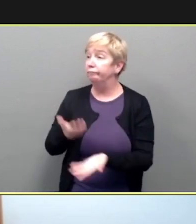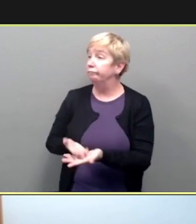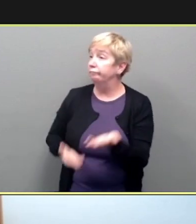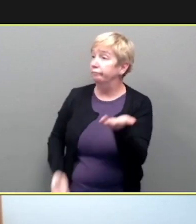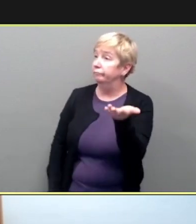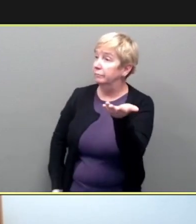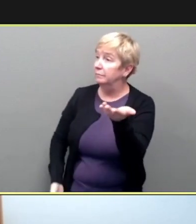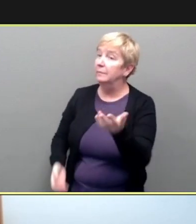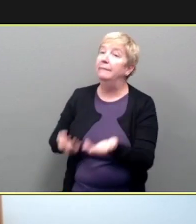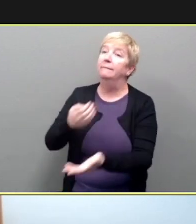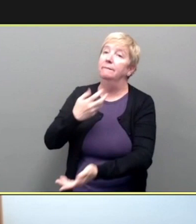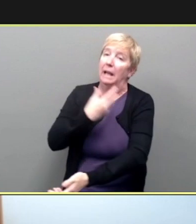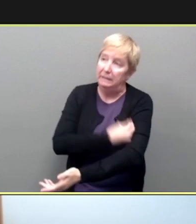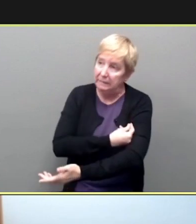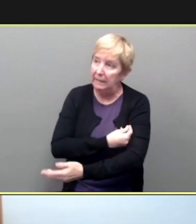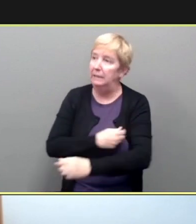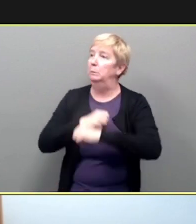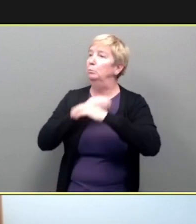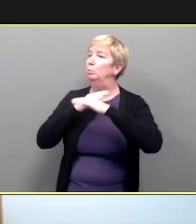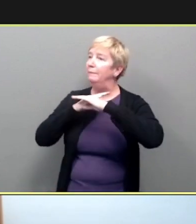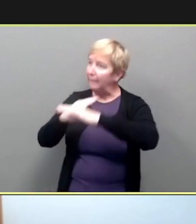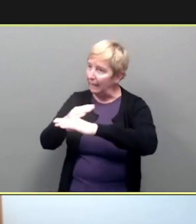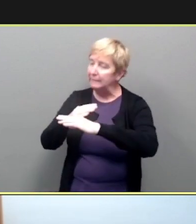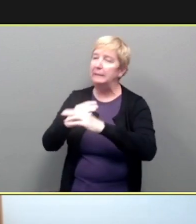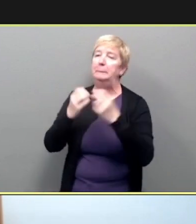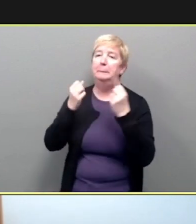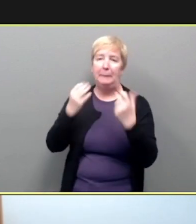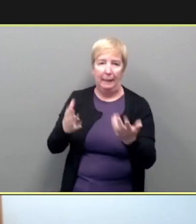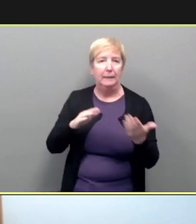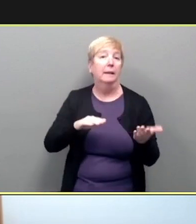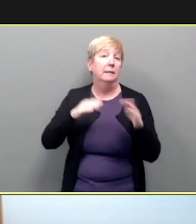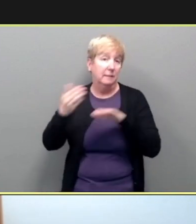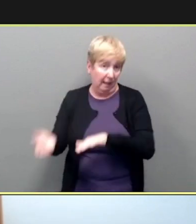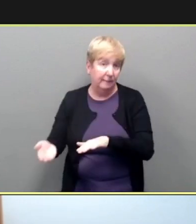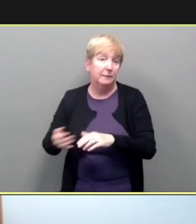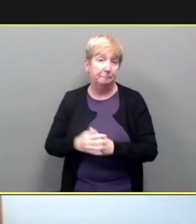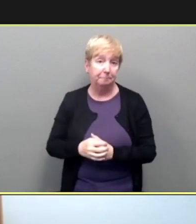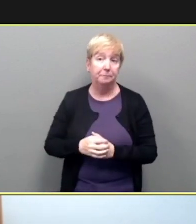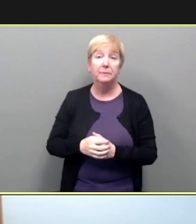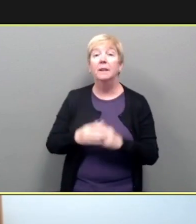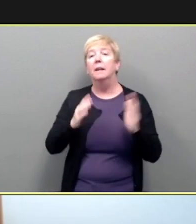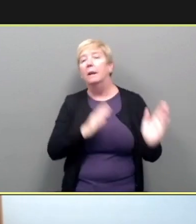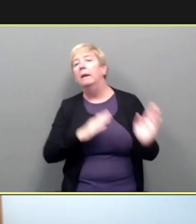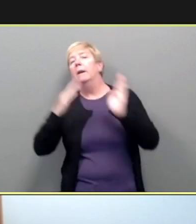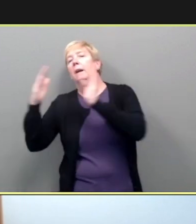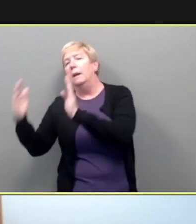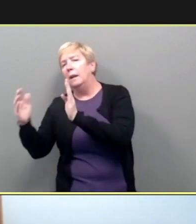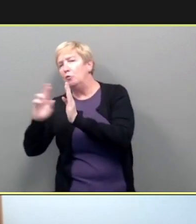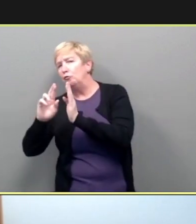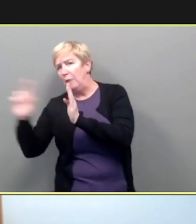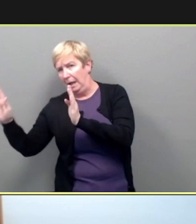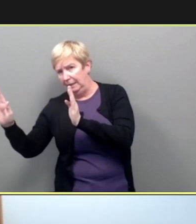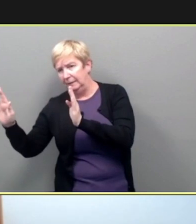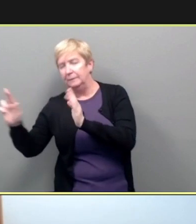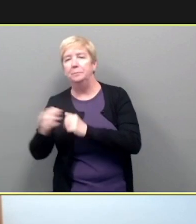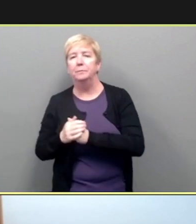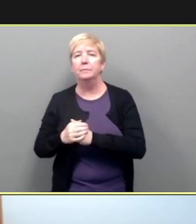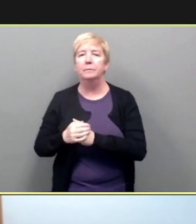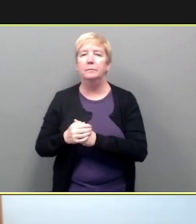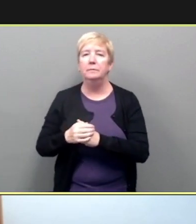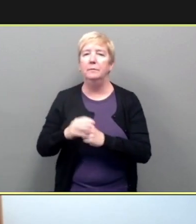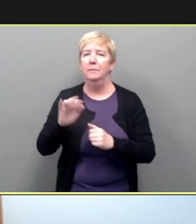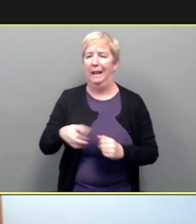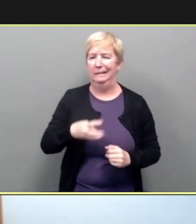vaccines are preventing a large number of deaths. The right-hand side of the slide, I